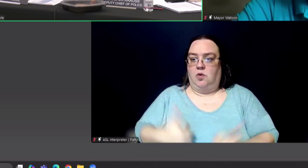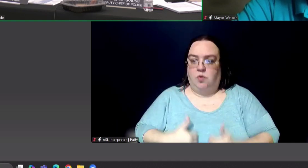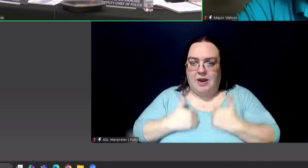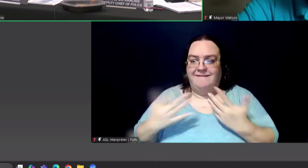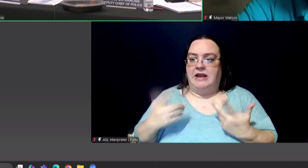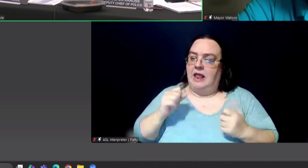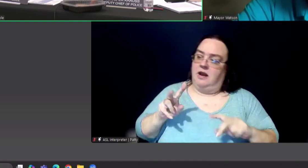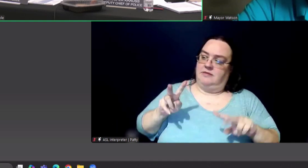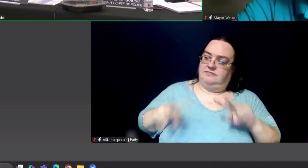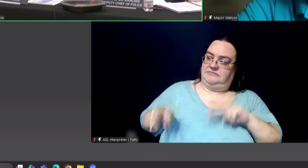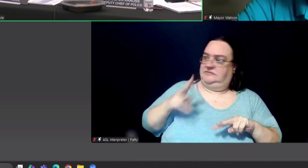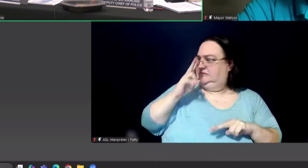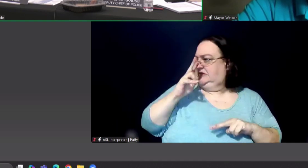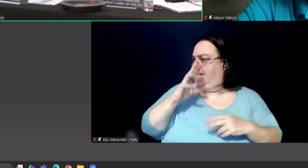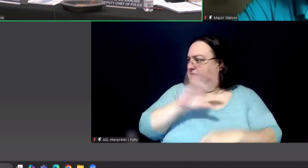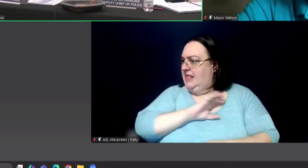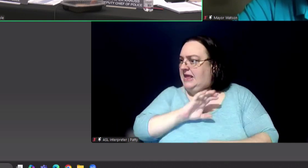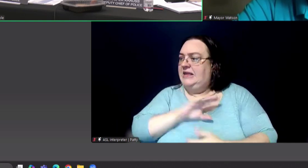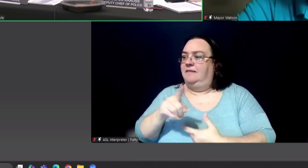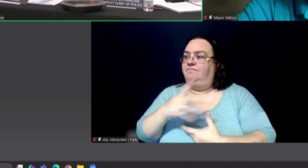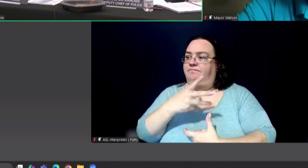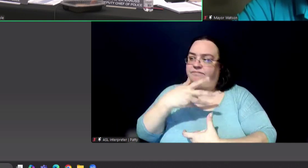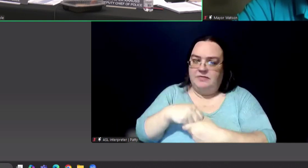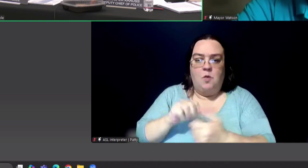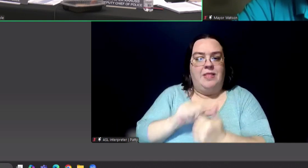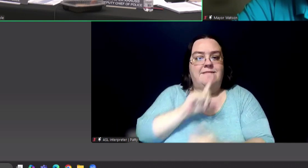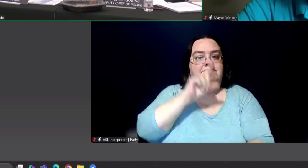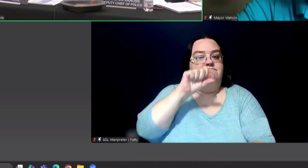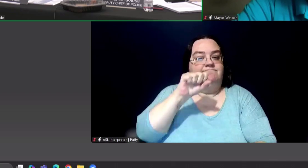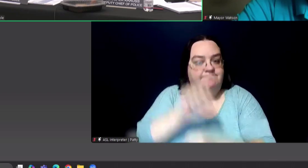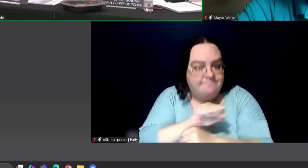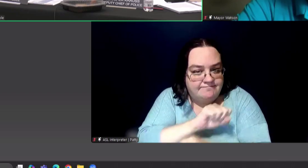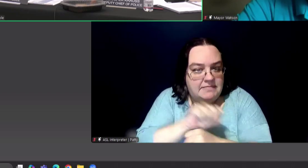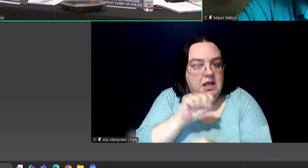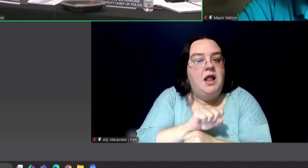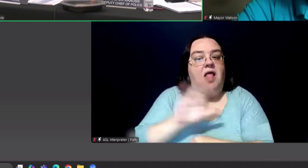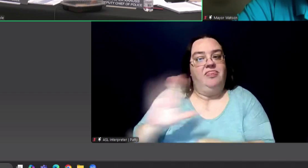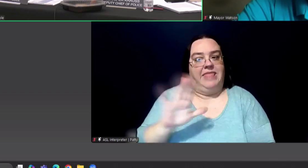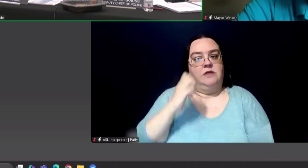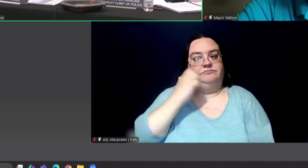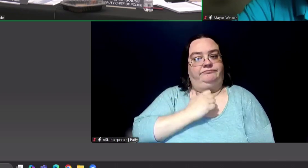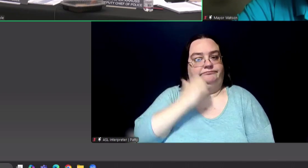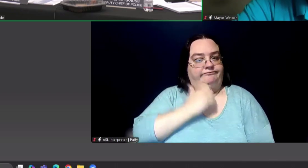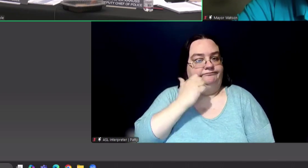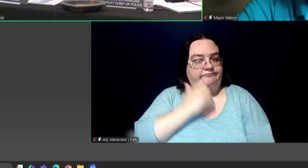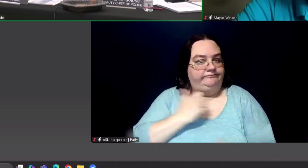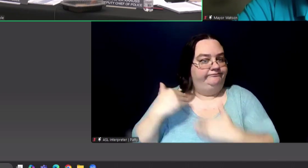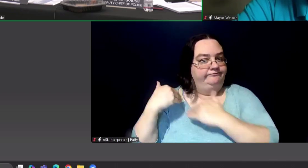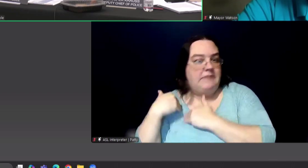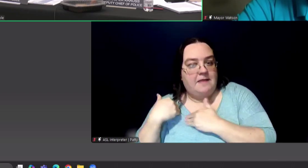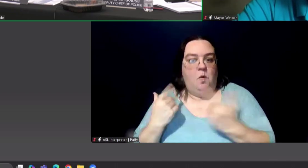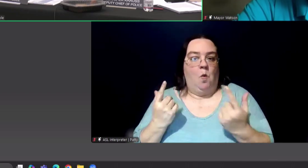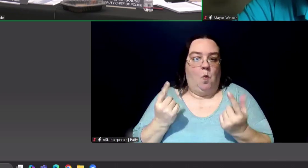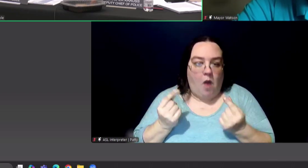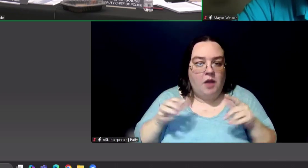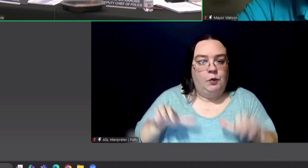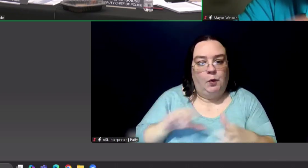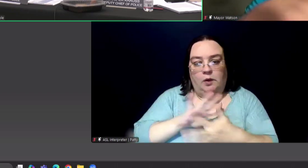officers engaged in the operation of their daily duties, and